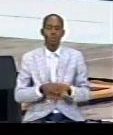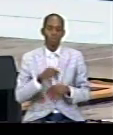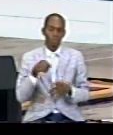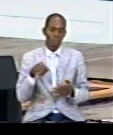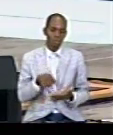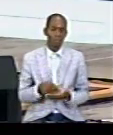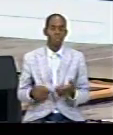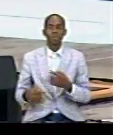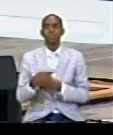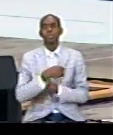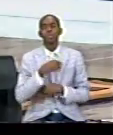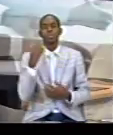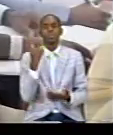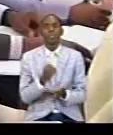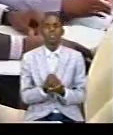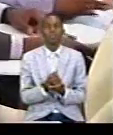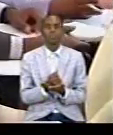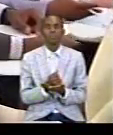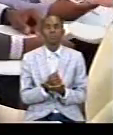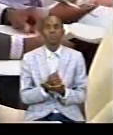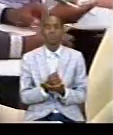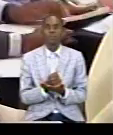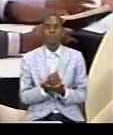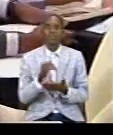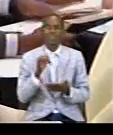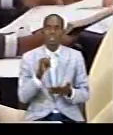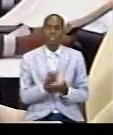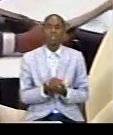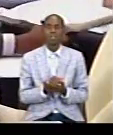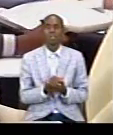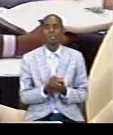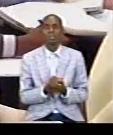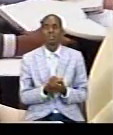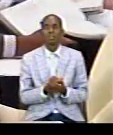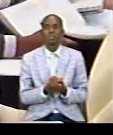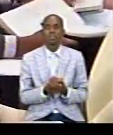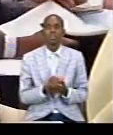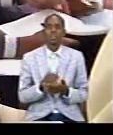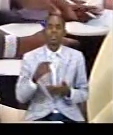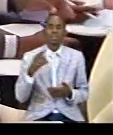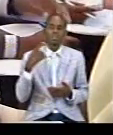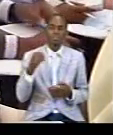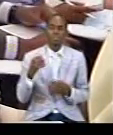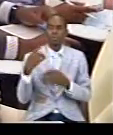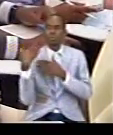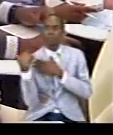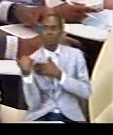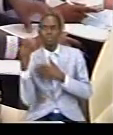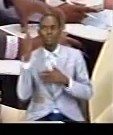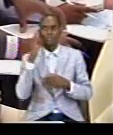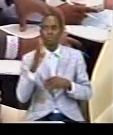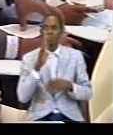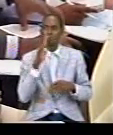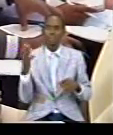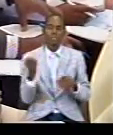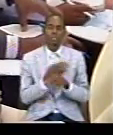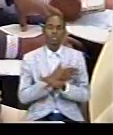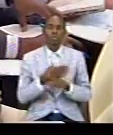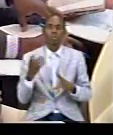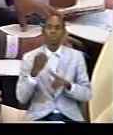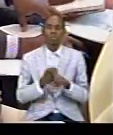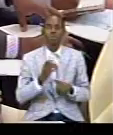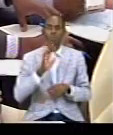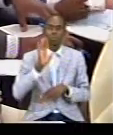day that his burden shall be taken away from off thy